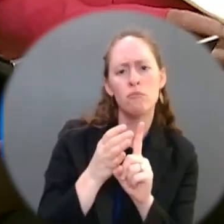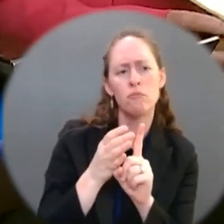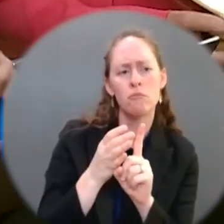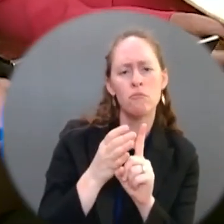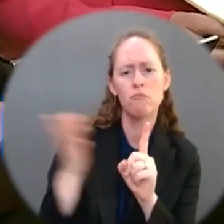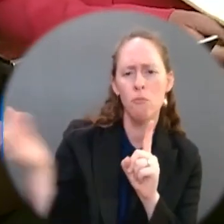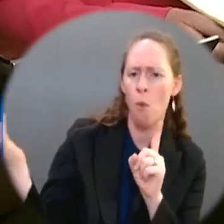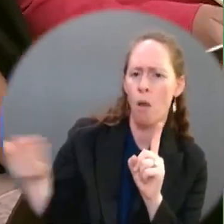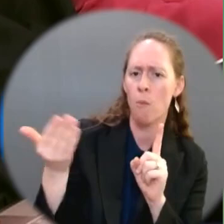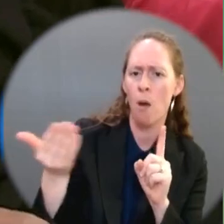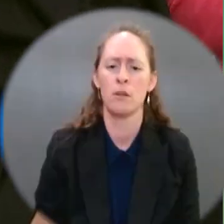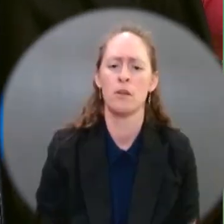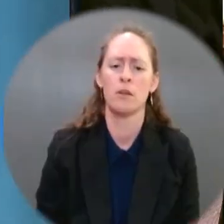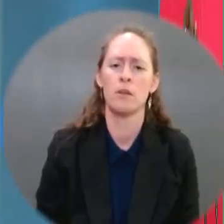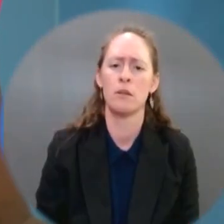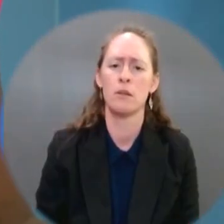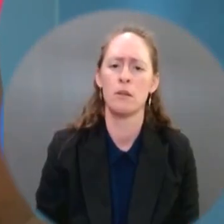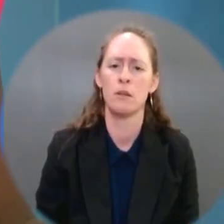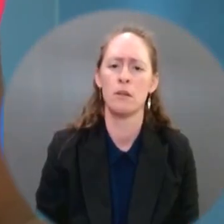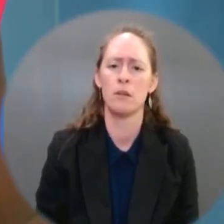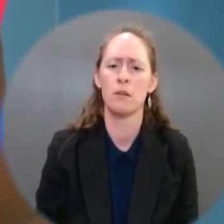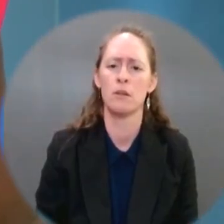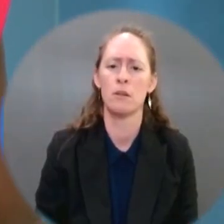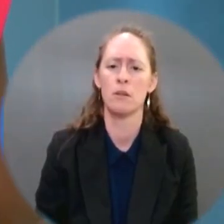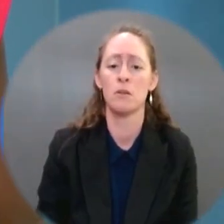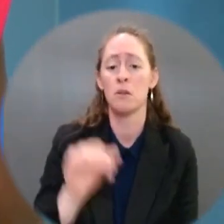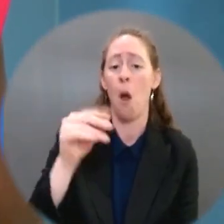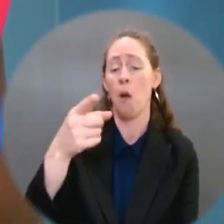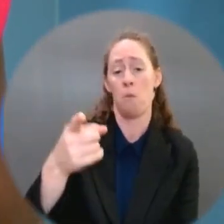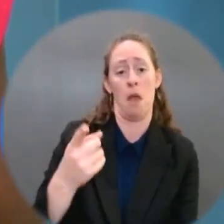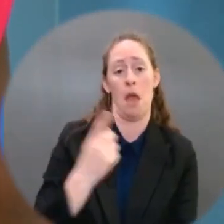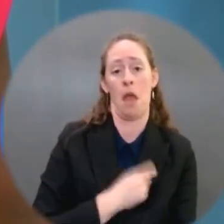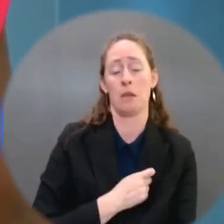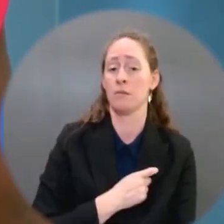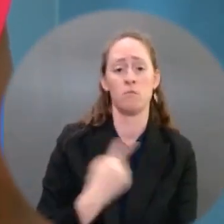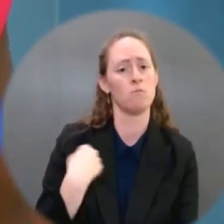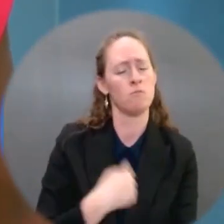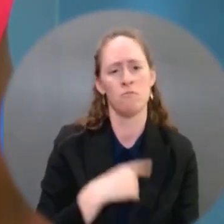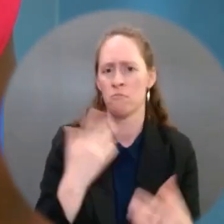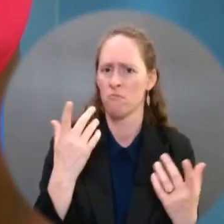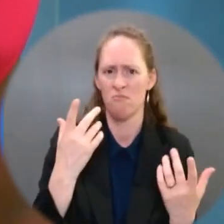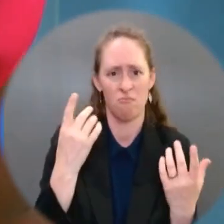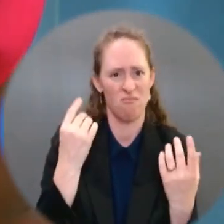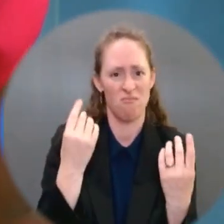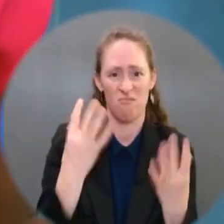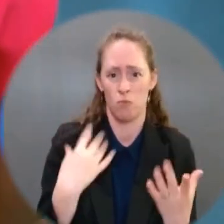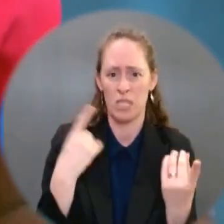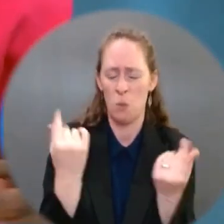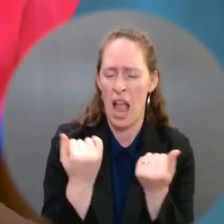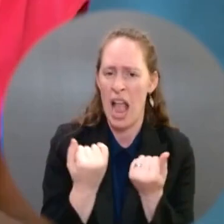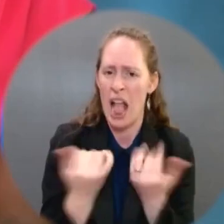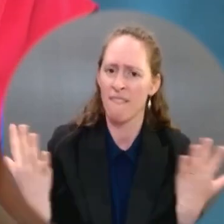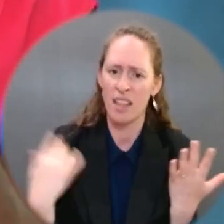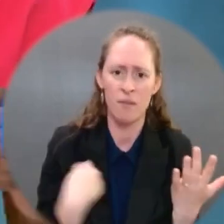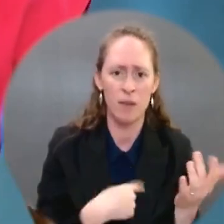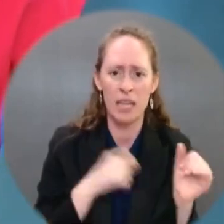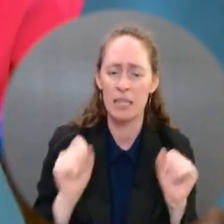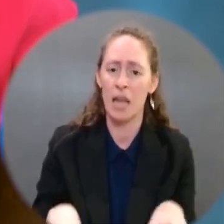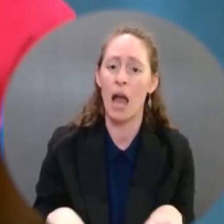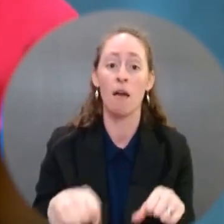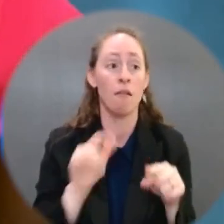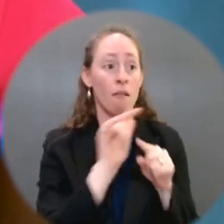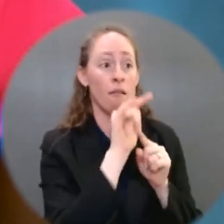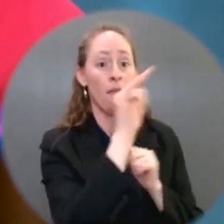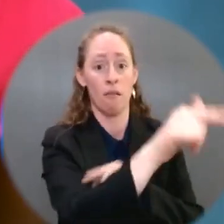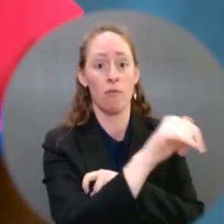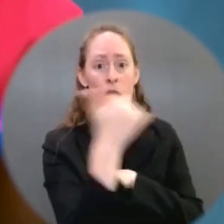the images of that fist bump. So first, look. We, as you know, we do everything that we possibly can when we go to